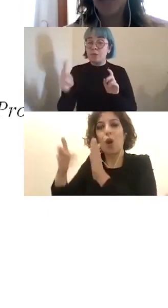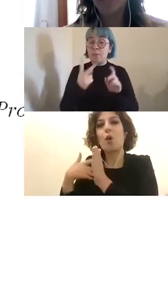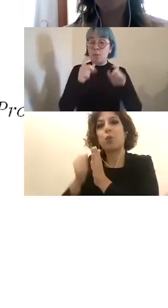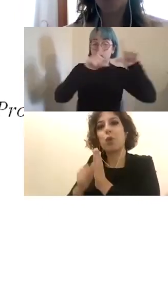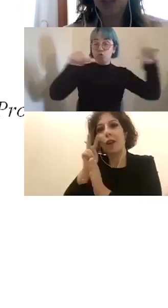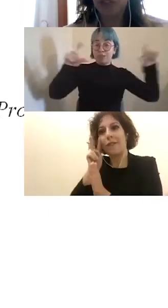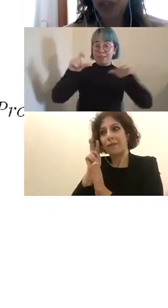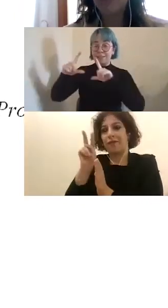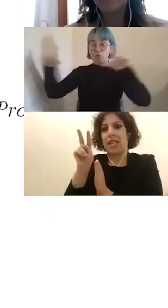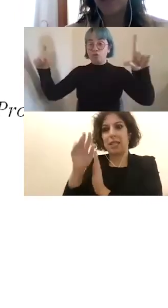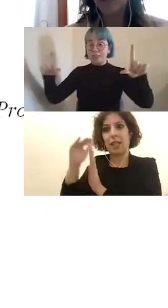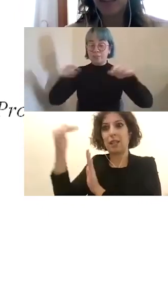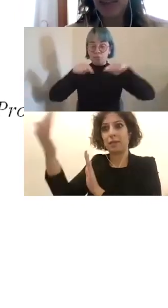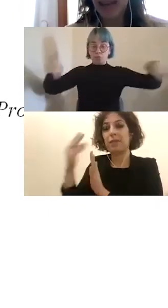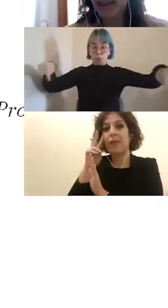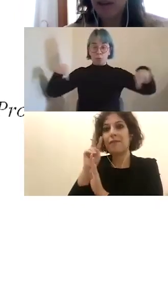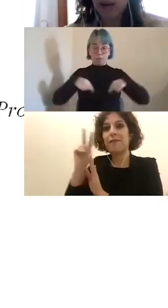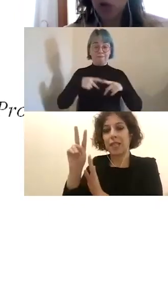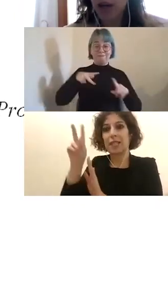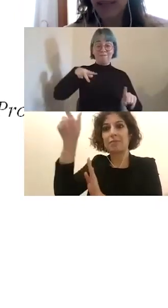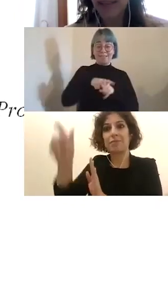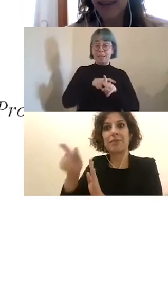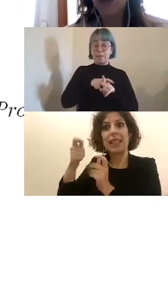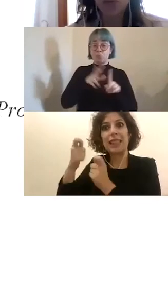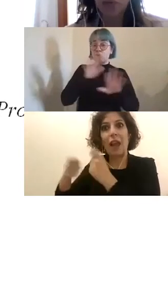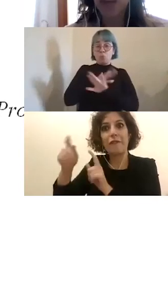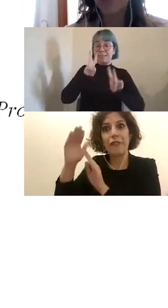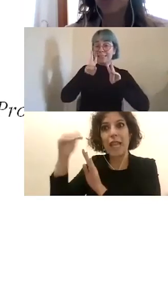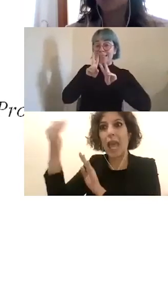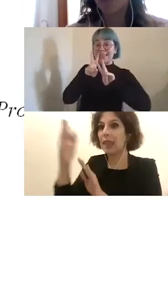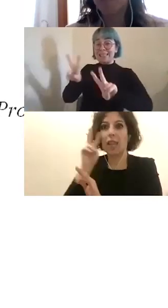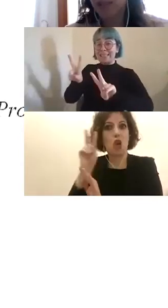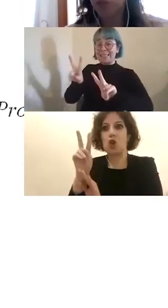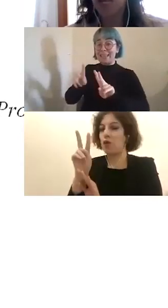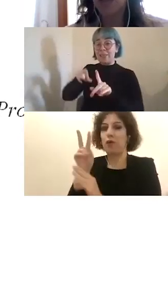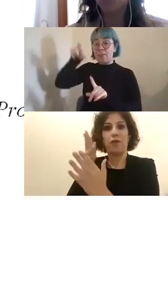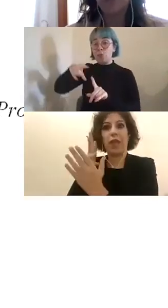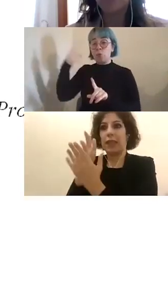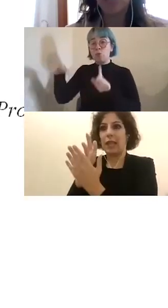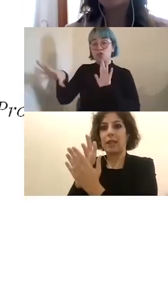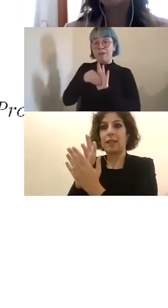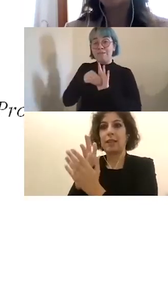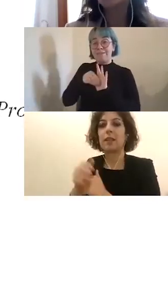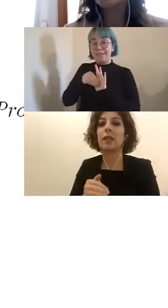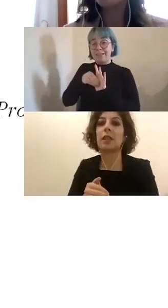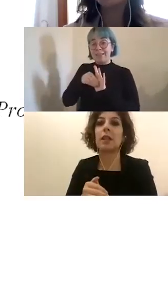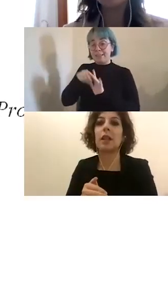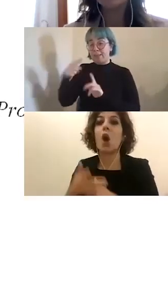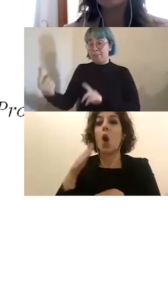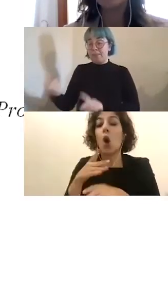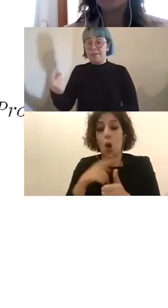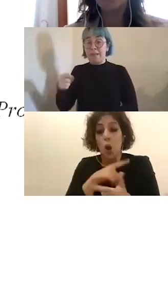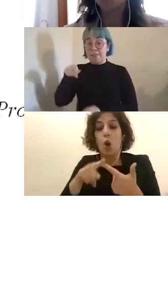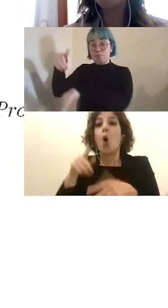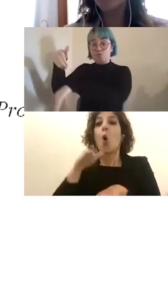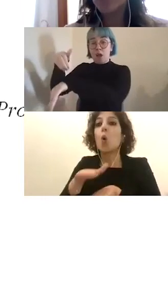room. The victim do not see the trafficker, the perpetrator of the